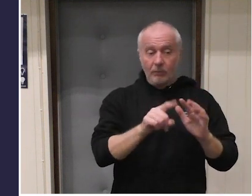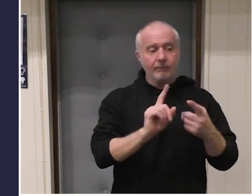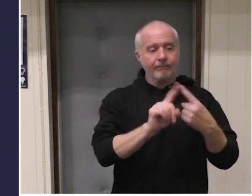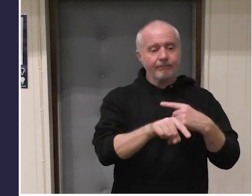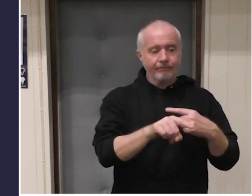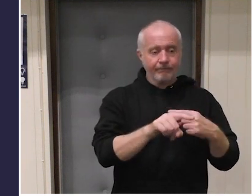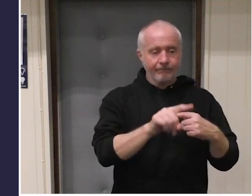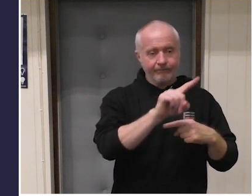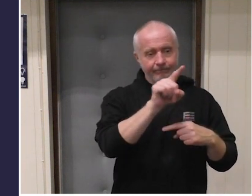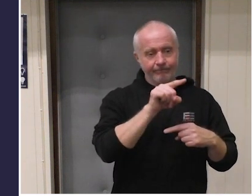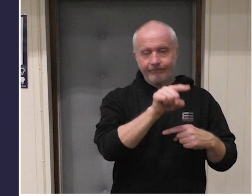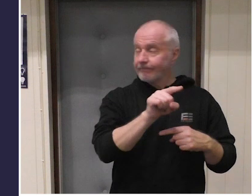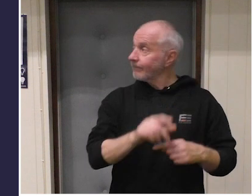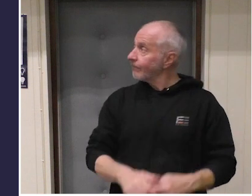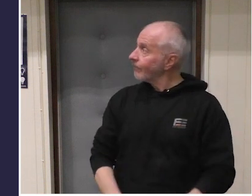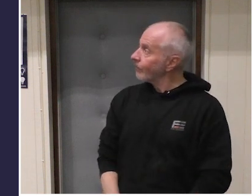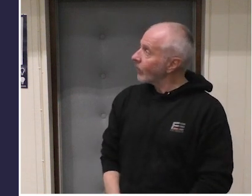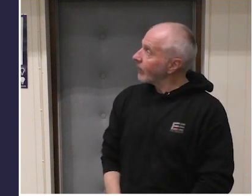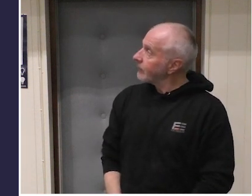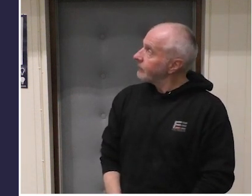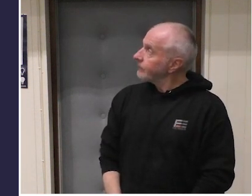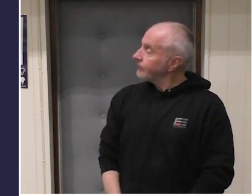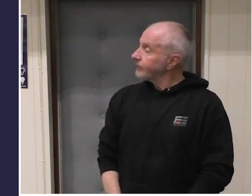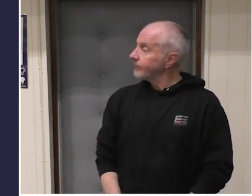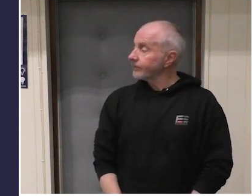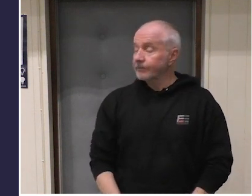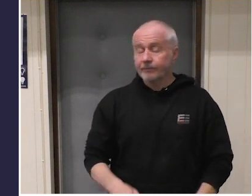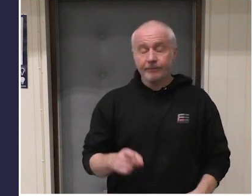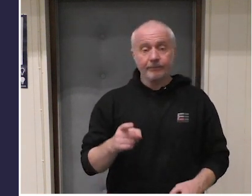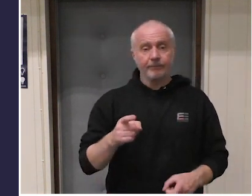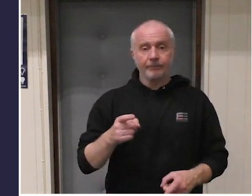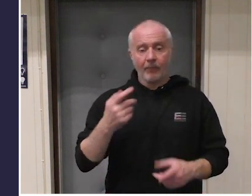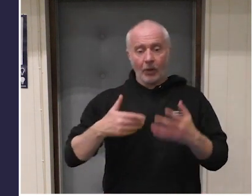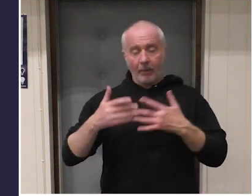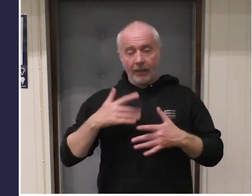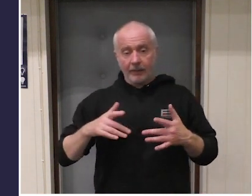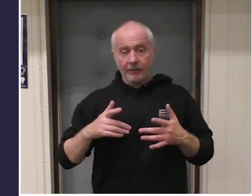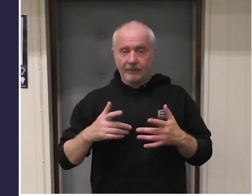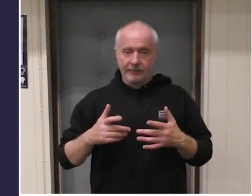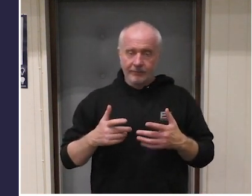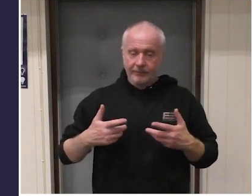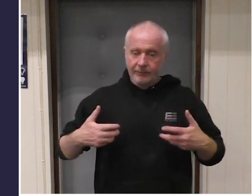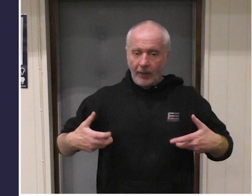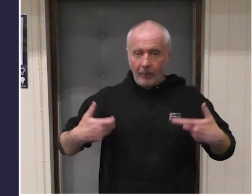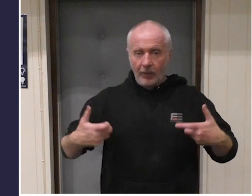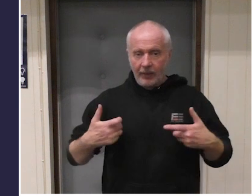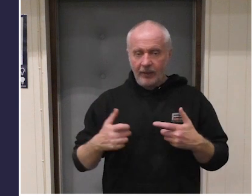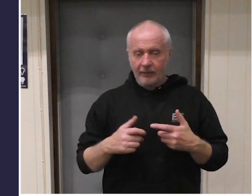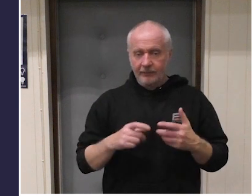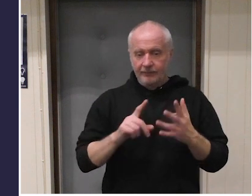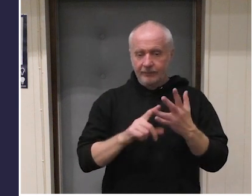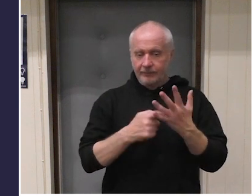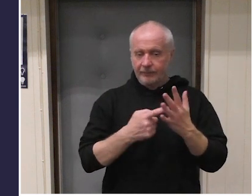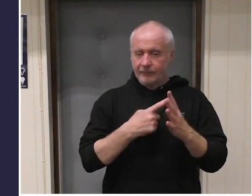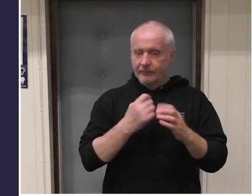So it gets worse. So let's go back to our orangutan. So like I said, in each